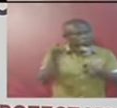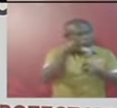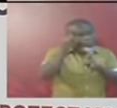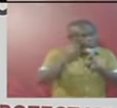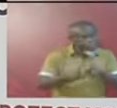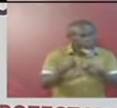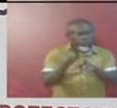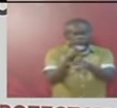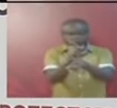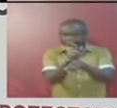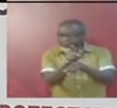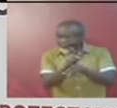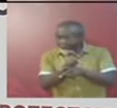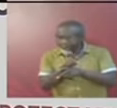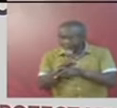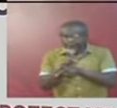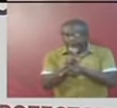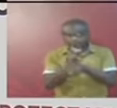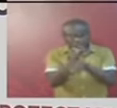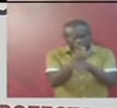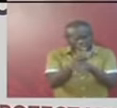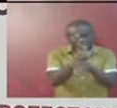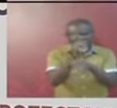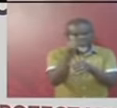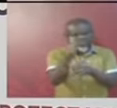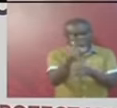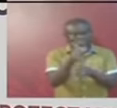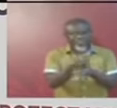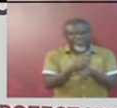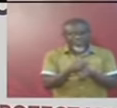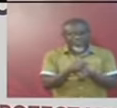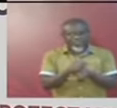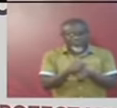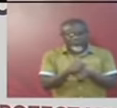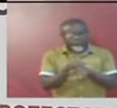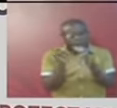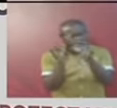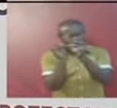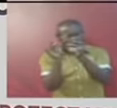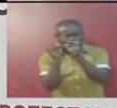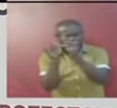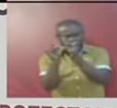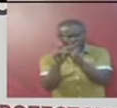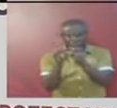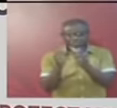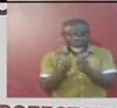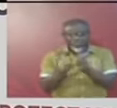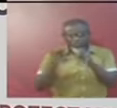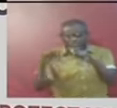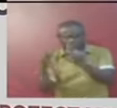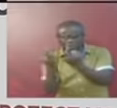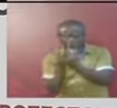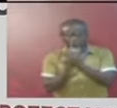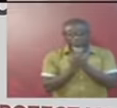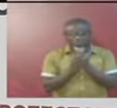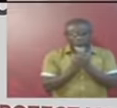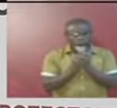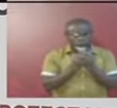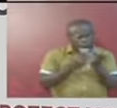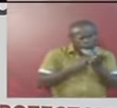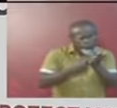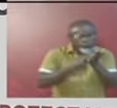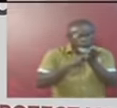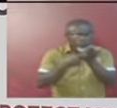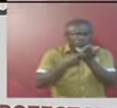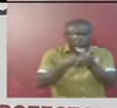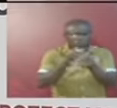to that, stay in contact with loved ones and speak to your co-workers and if necessary, to your supervisors if